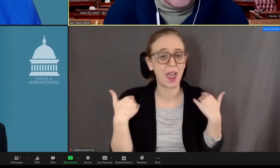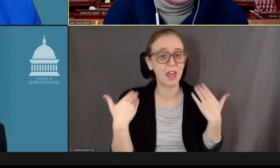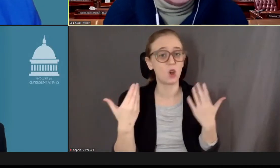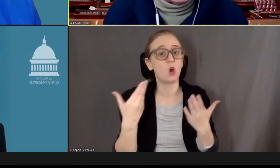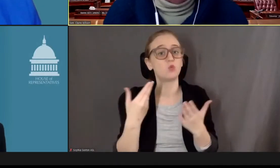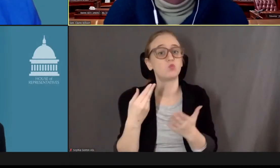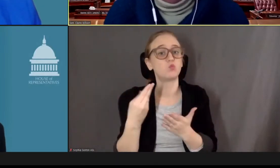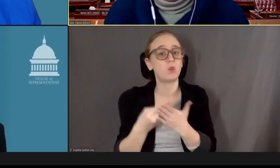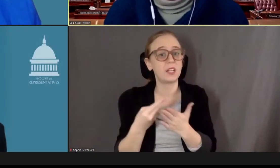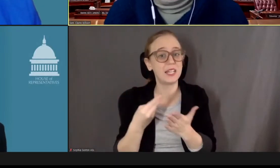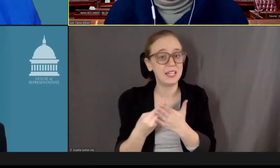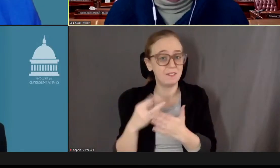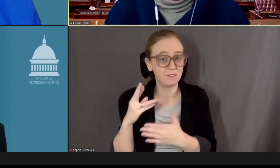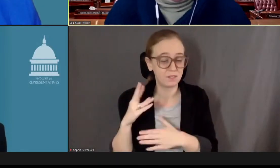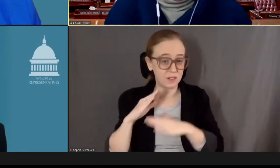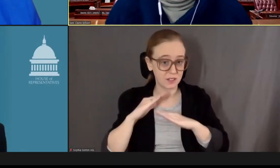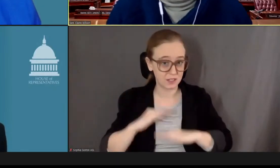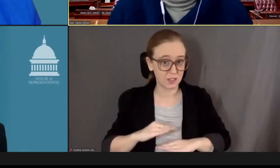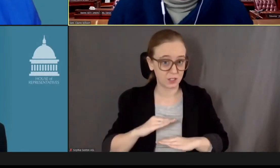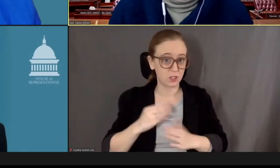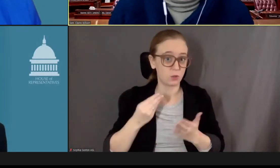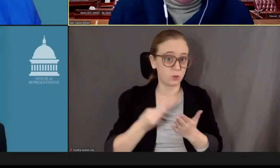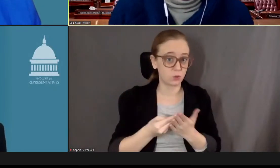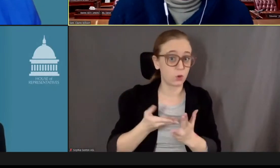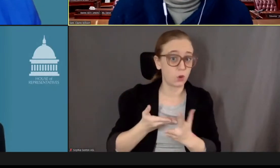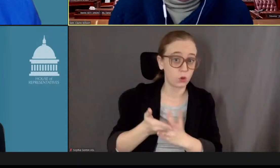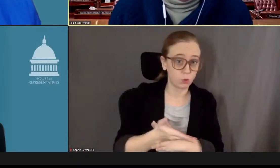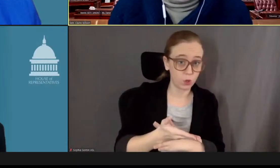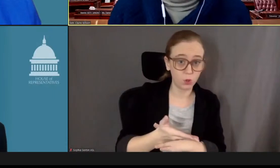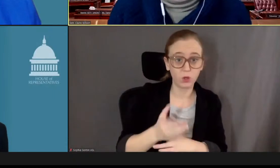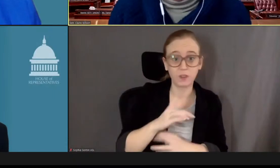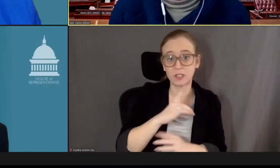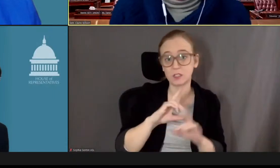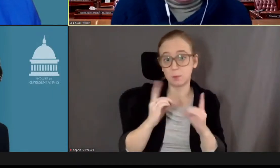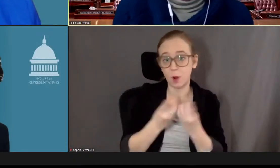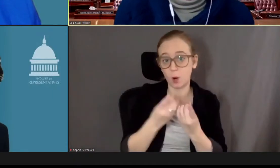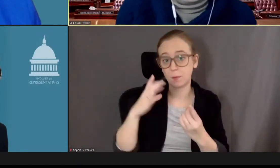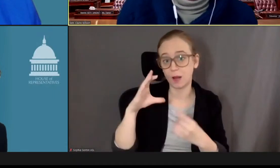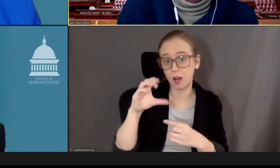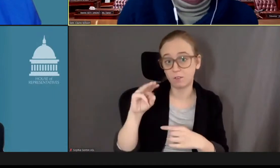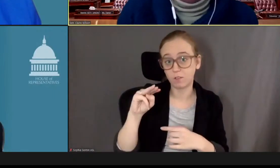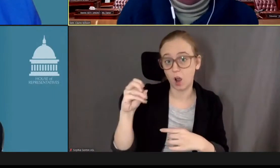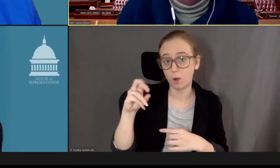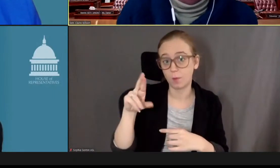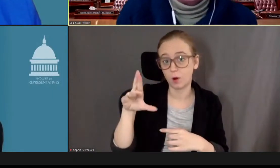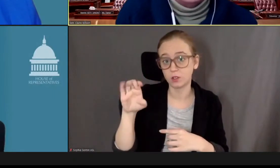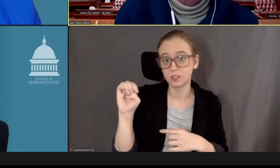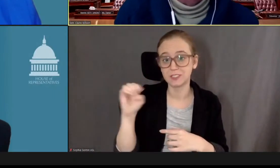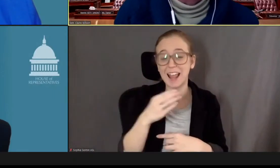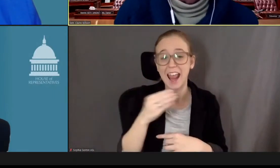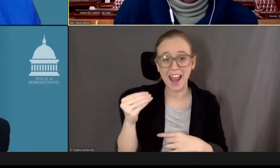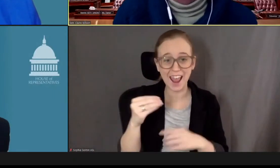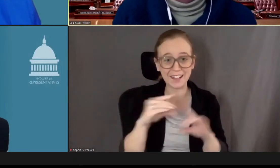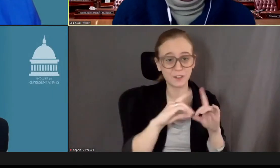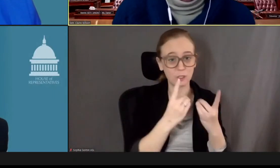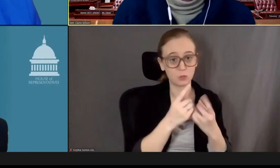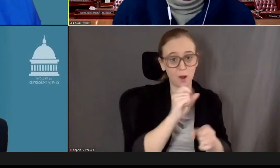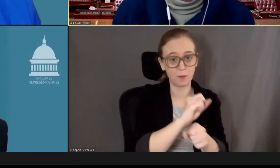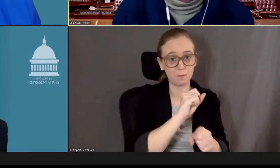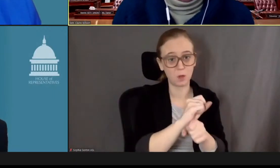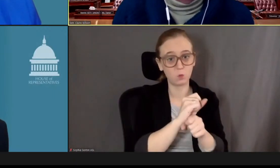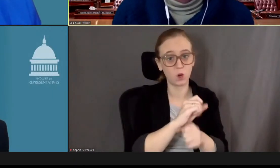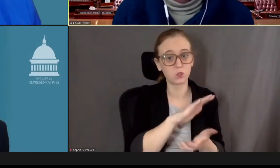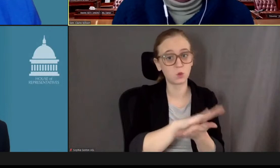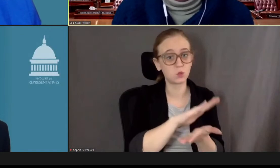Department of Commerce, as well as the department that works with our school-aged youth to make